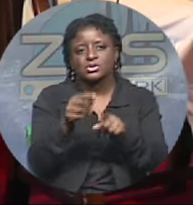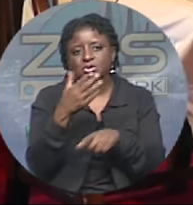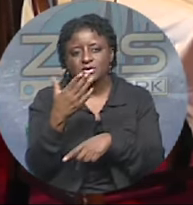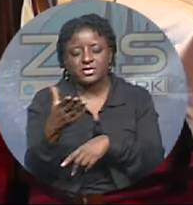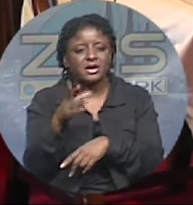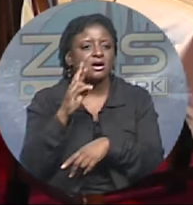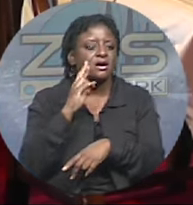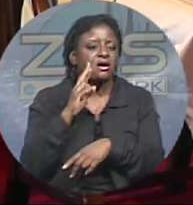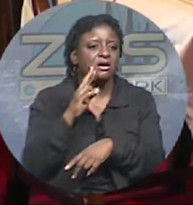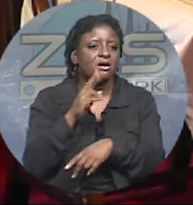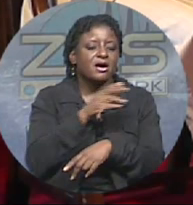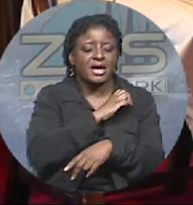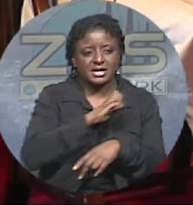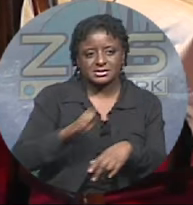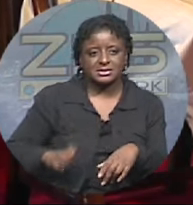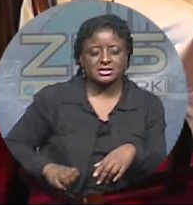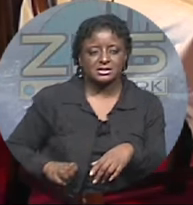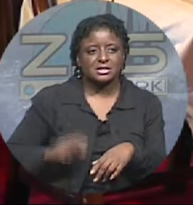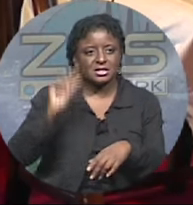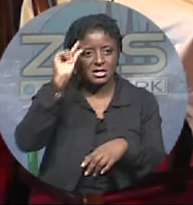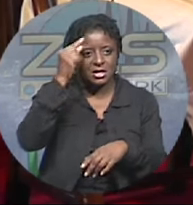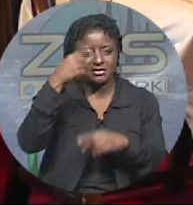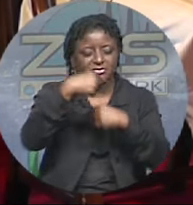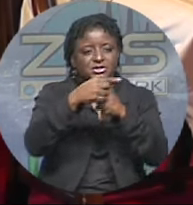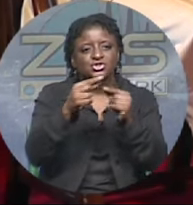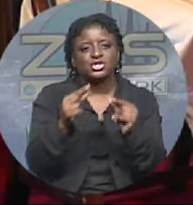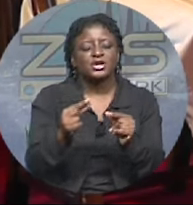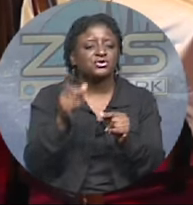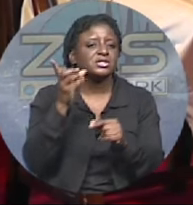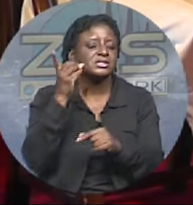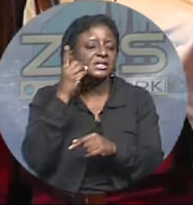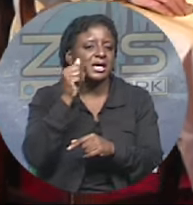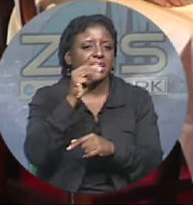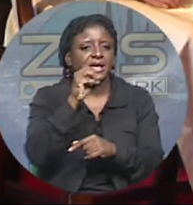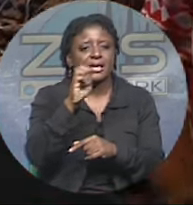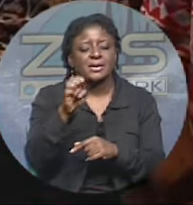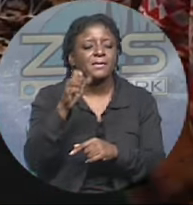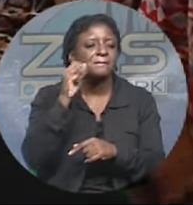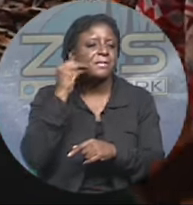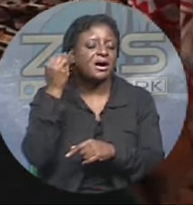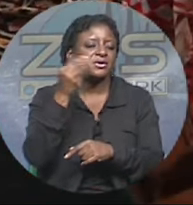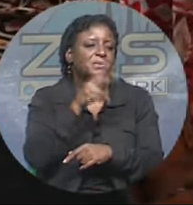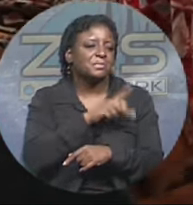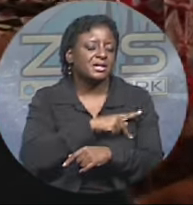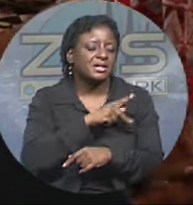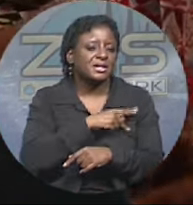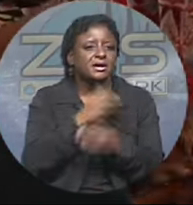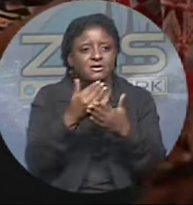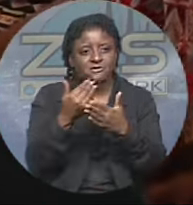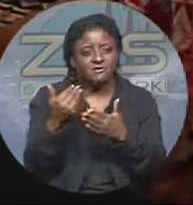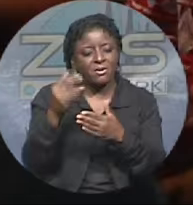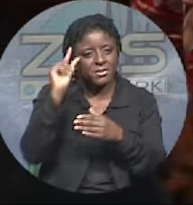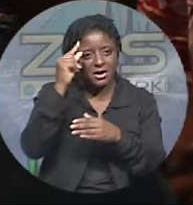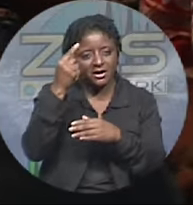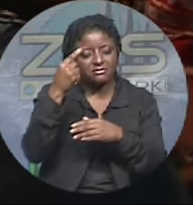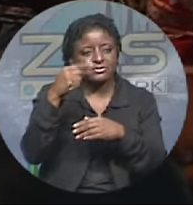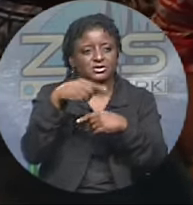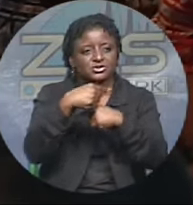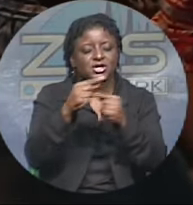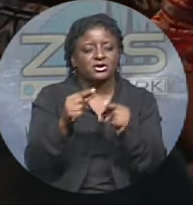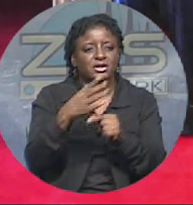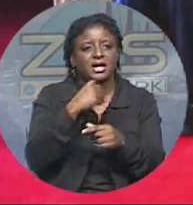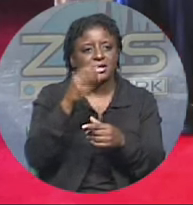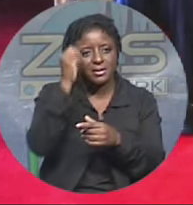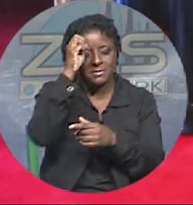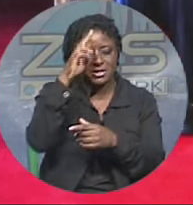was Her Excellency Governor General Dame Marguerite Penlyn, former Governor General Sir Orville Turnquest, and Minister of Youth and Sports and